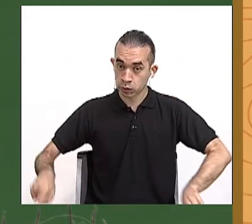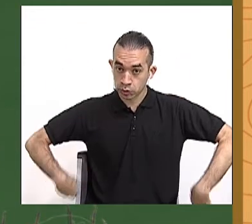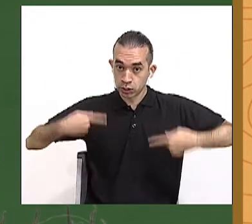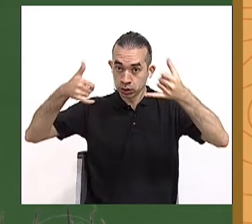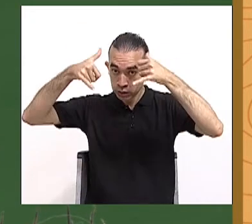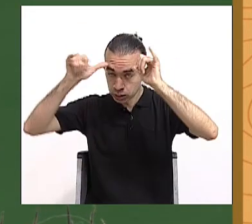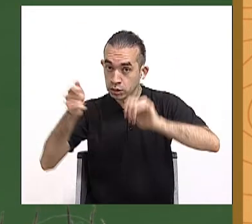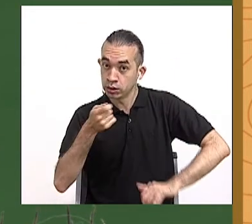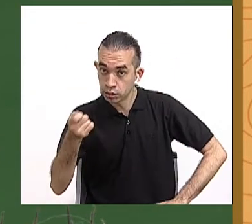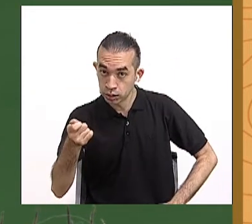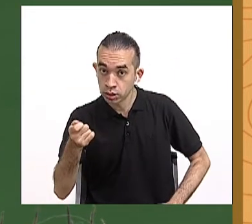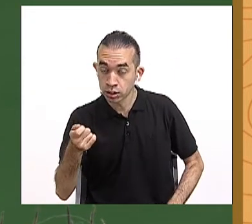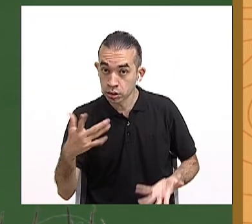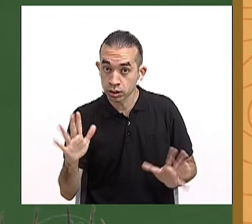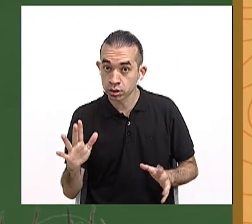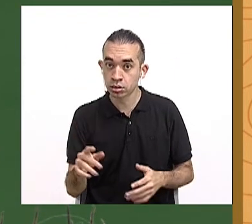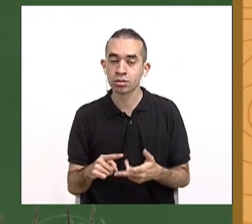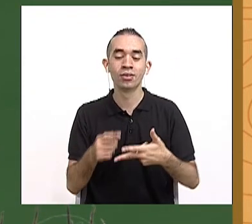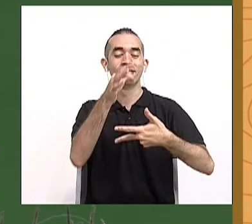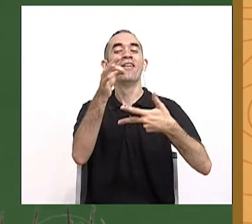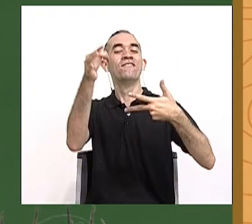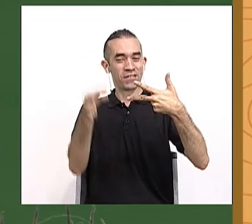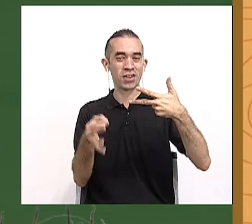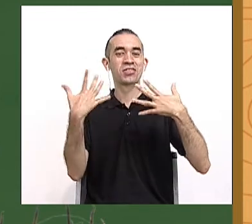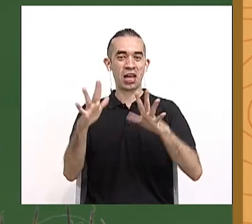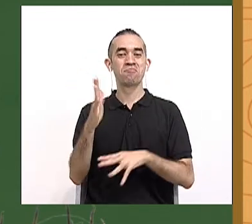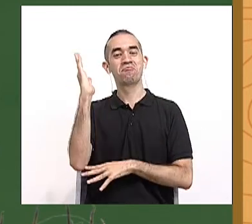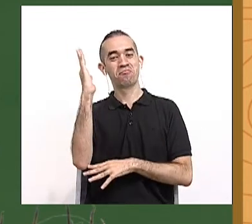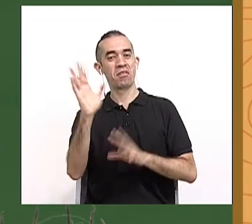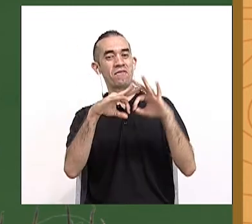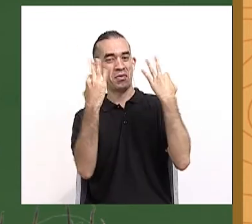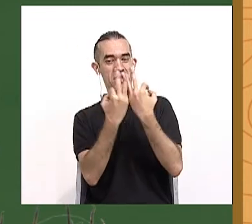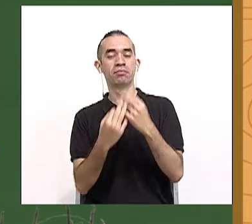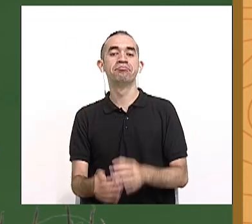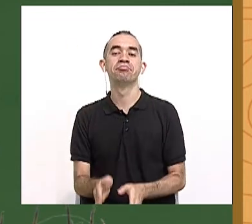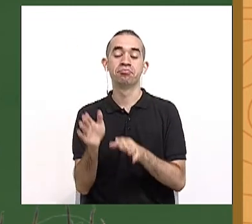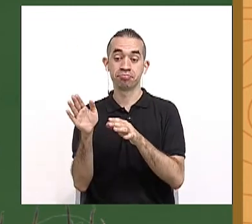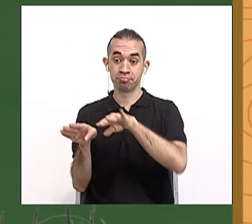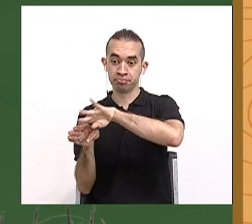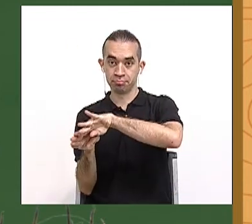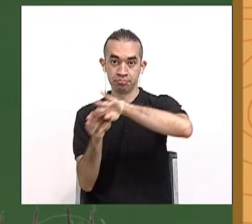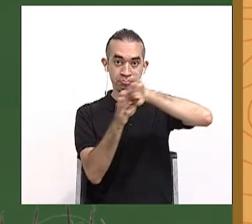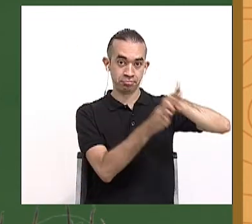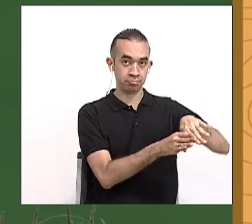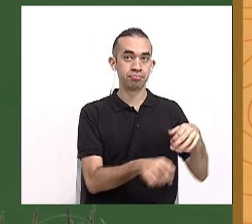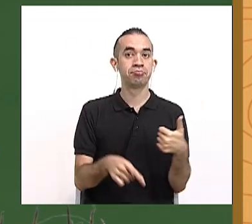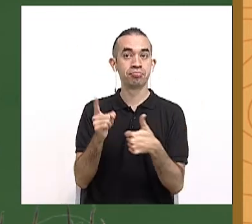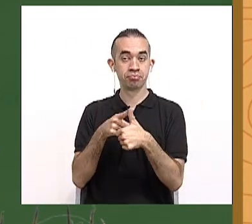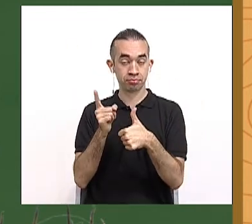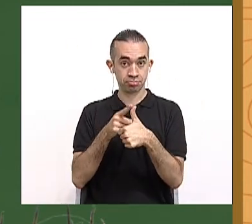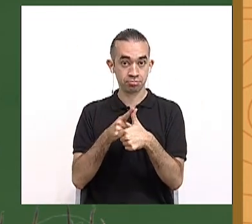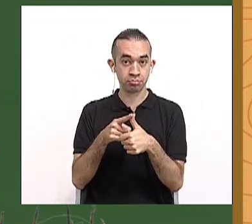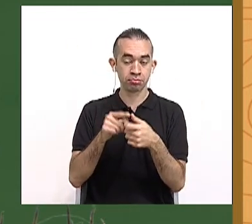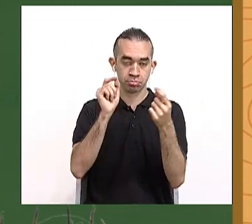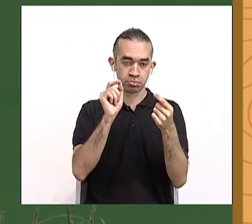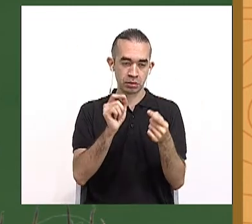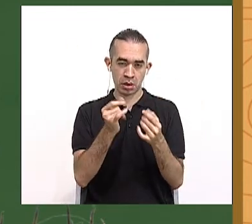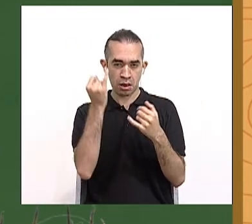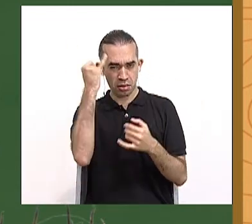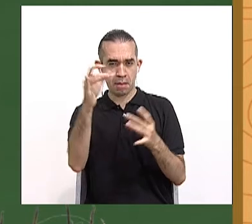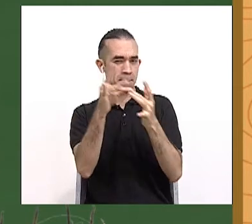instructions carefully? Did I complete the listening task proposed? Did I prepare my speech about ox herding and ox